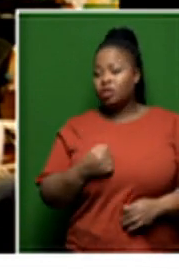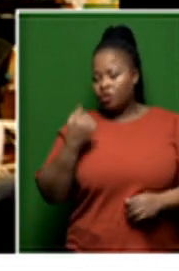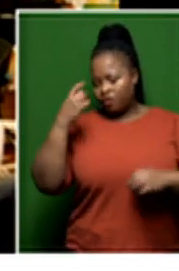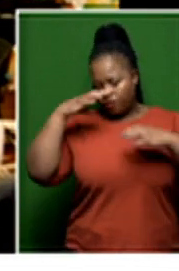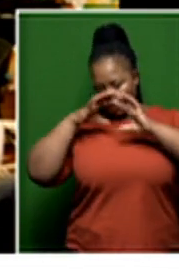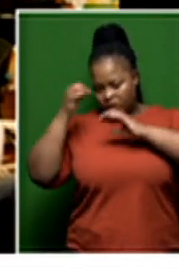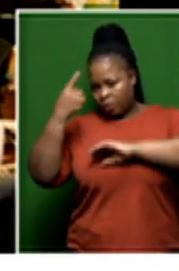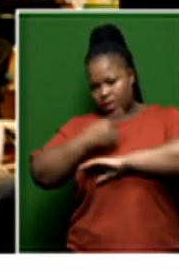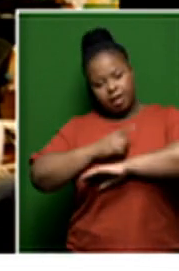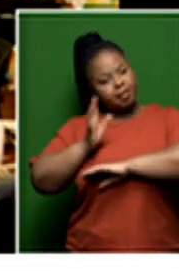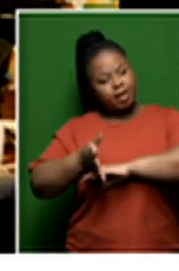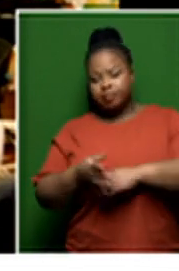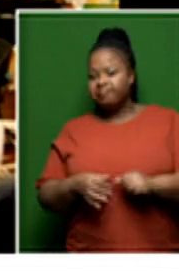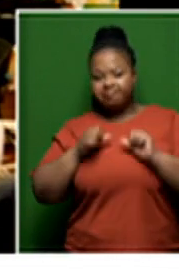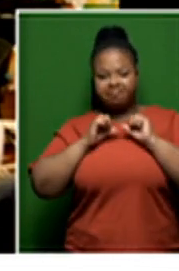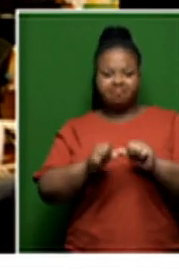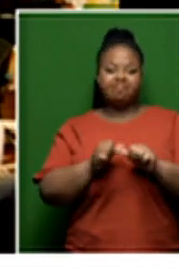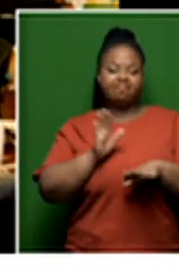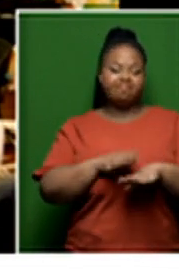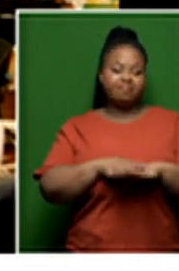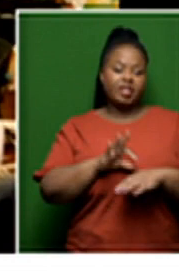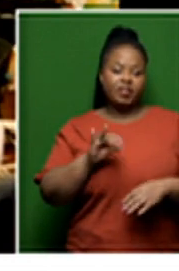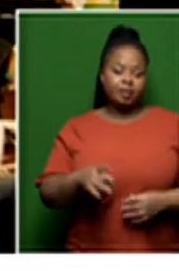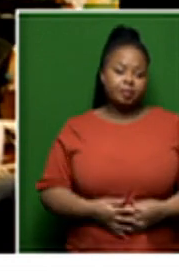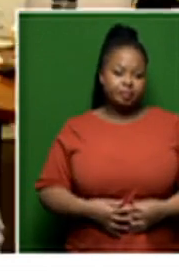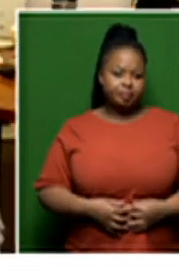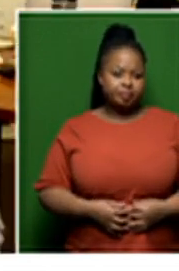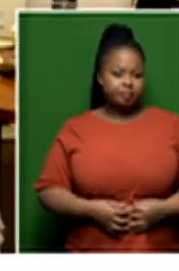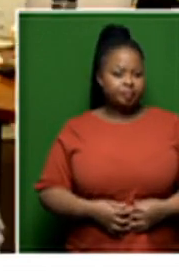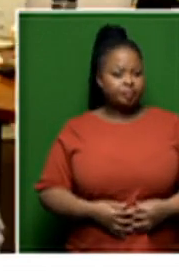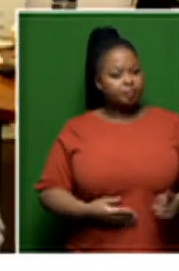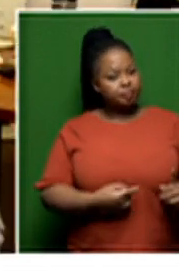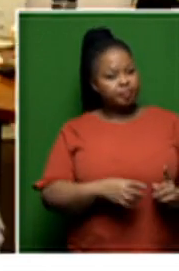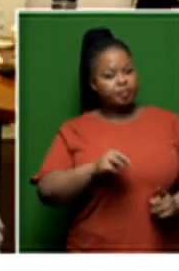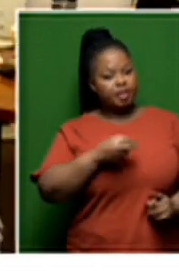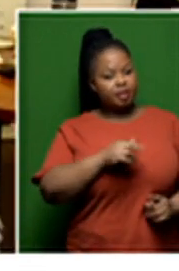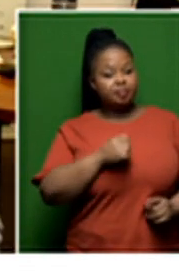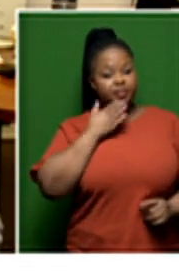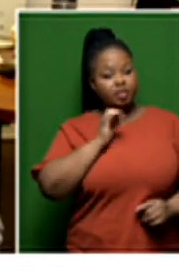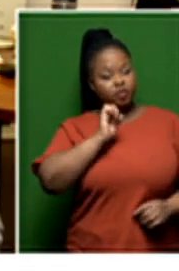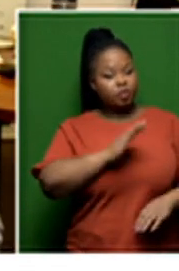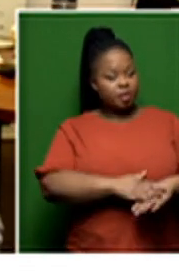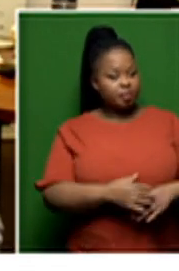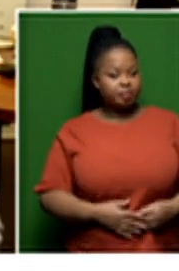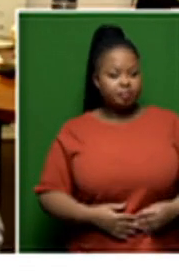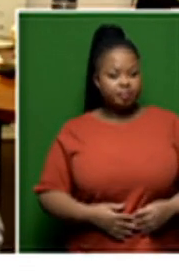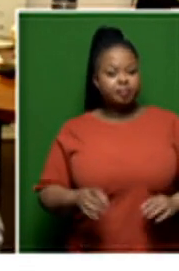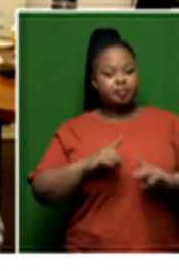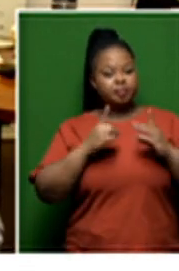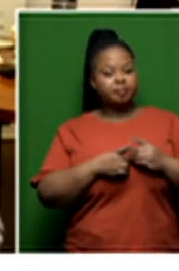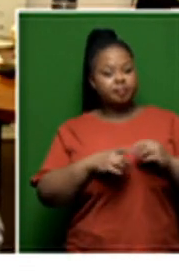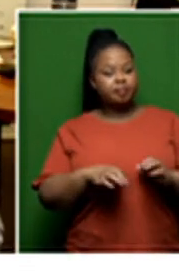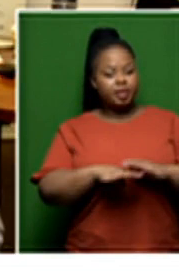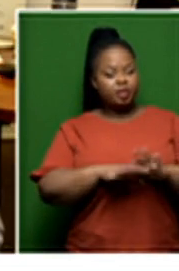focus, but something that we work on every day. Elijah Mhlanga, thanks so much for your time. Department of Basic